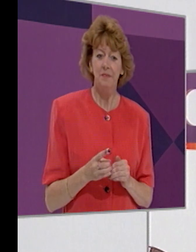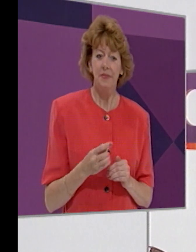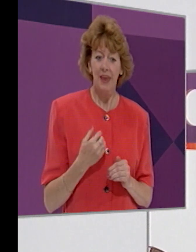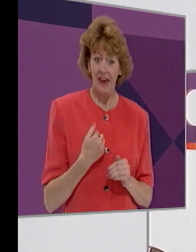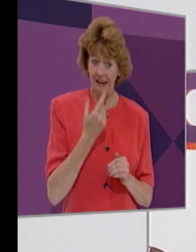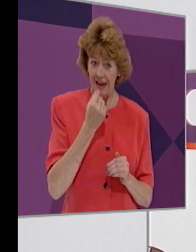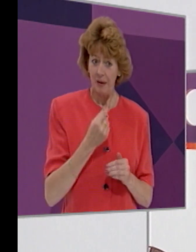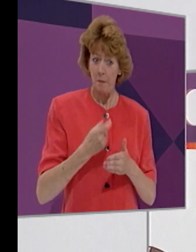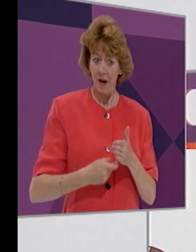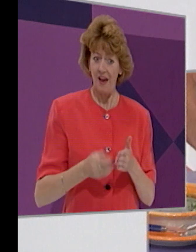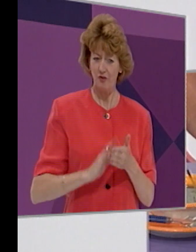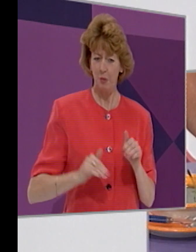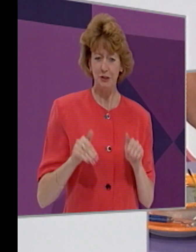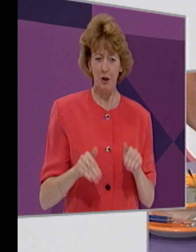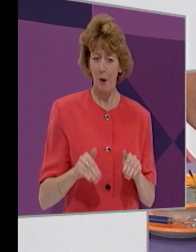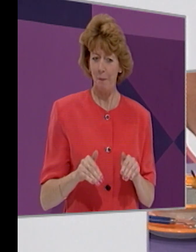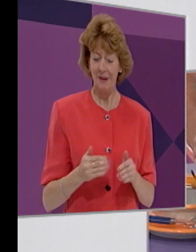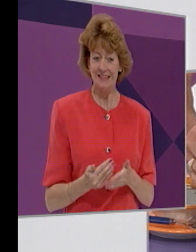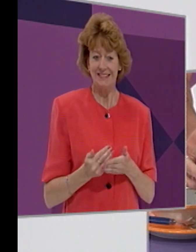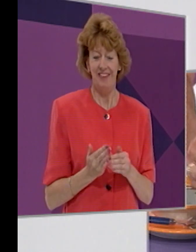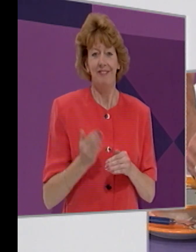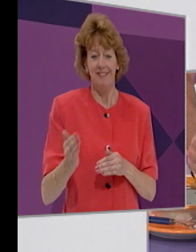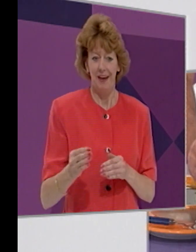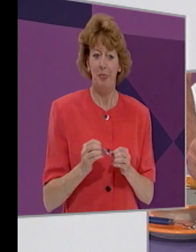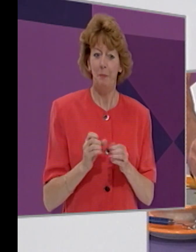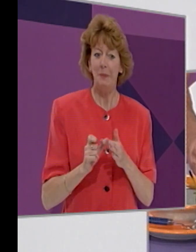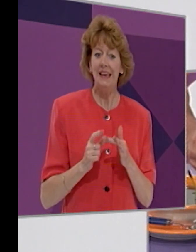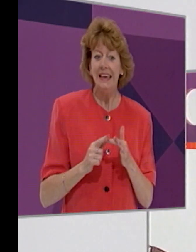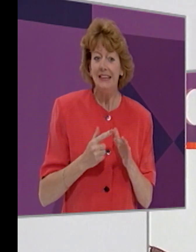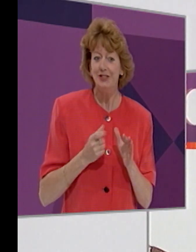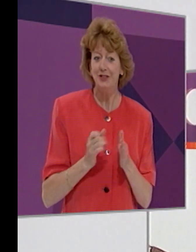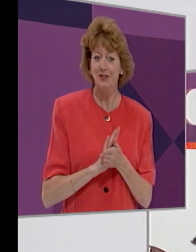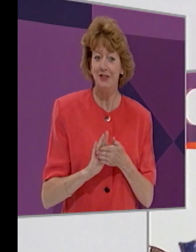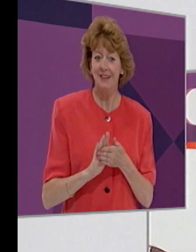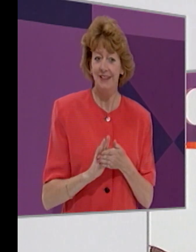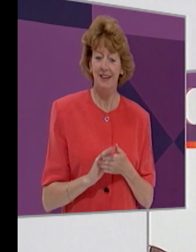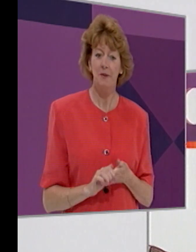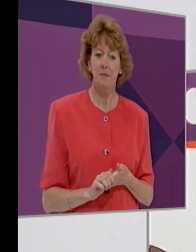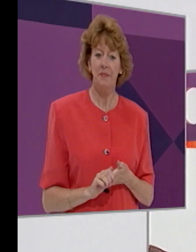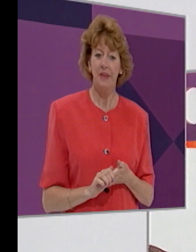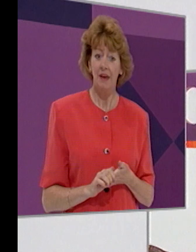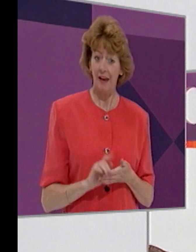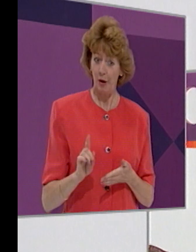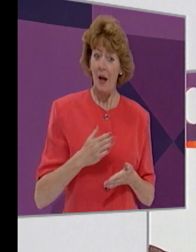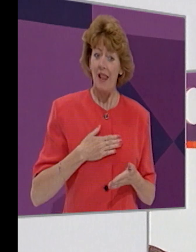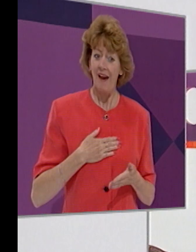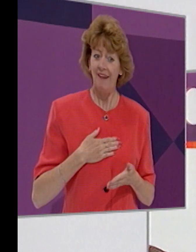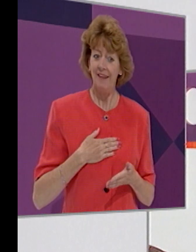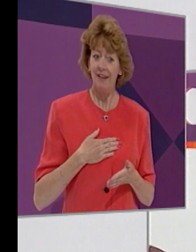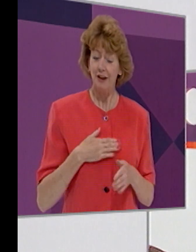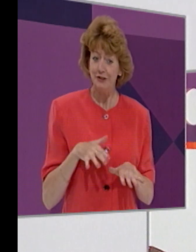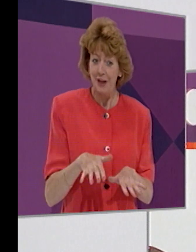can buy your seaweed in packets like so, rather than going onto the beach to dig it up. Right, Carol, how do you like